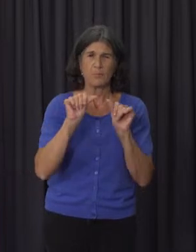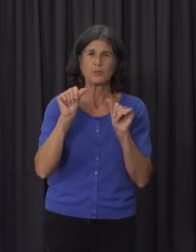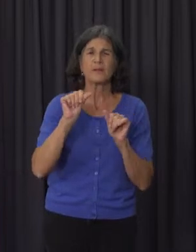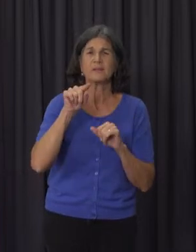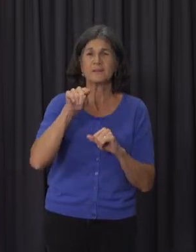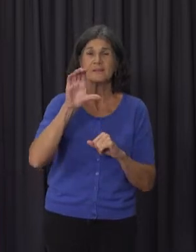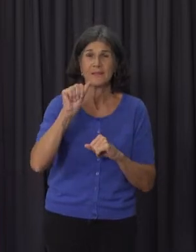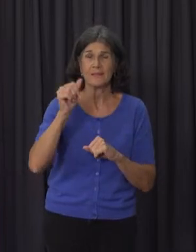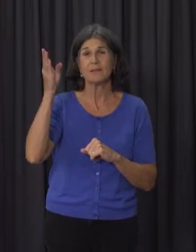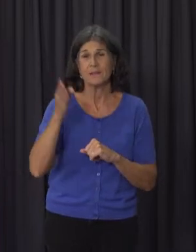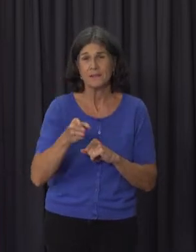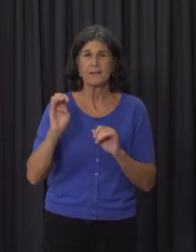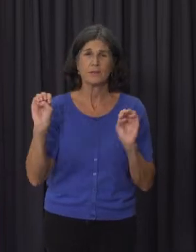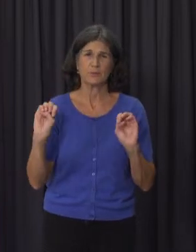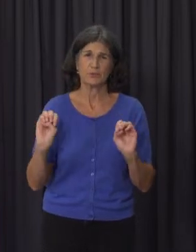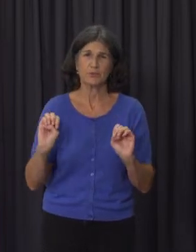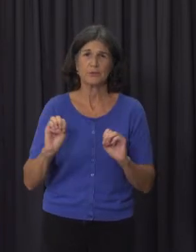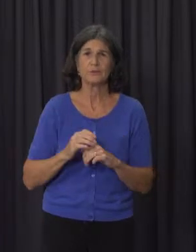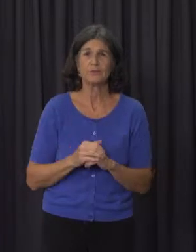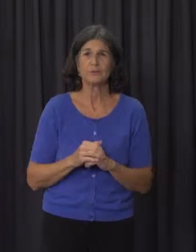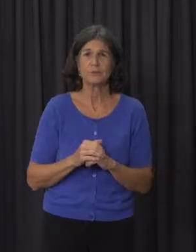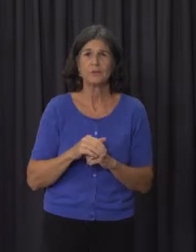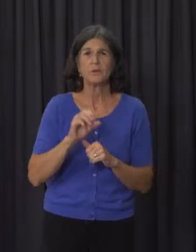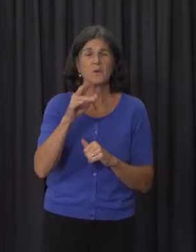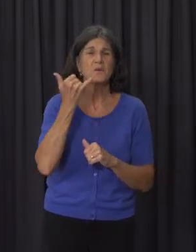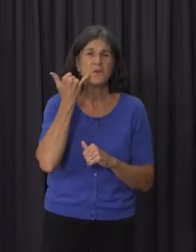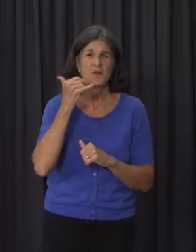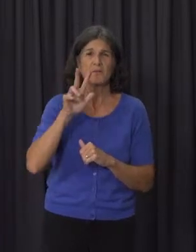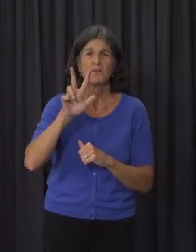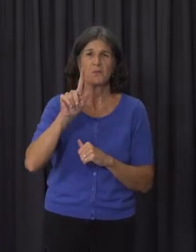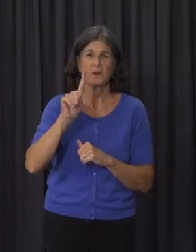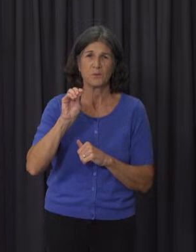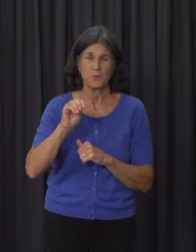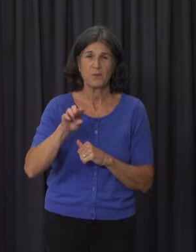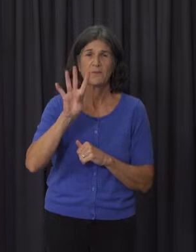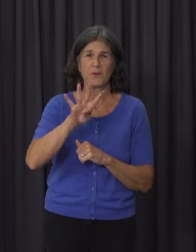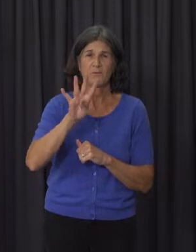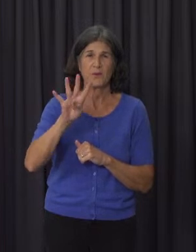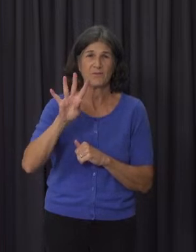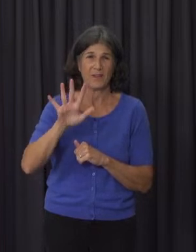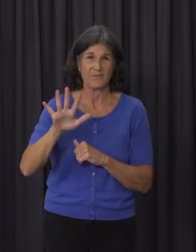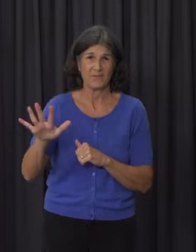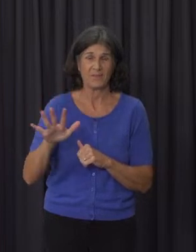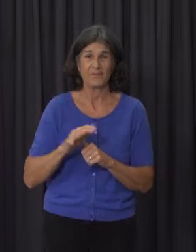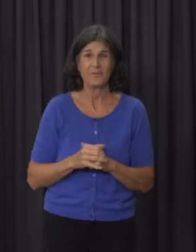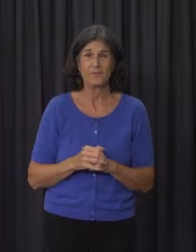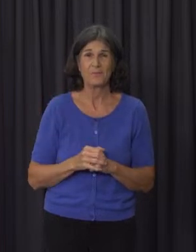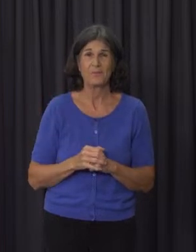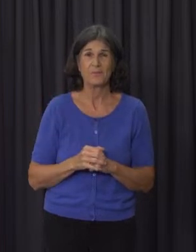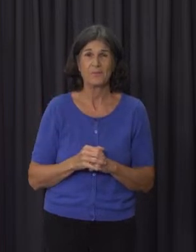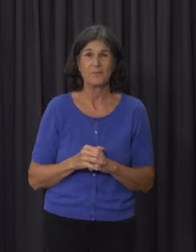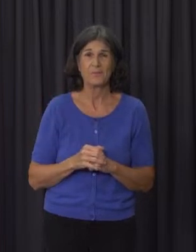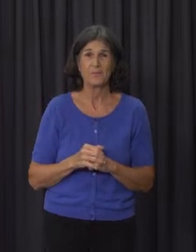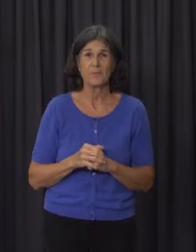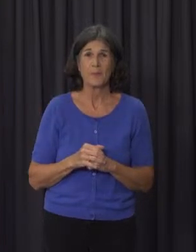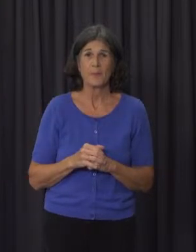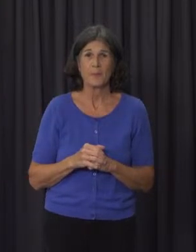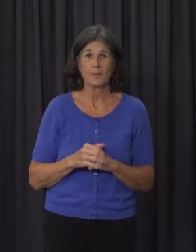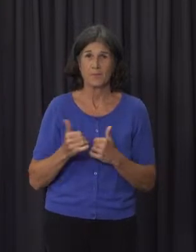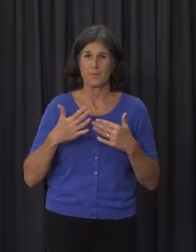310-4455. Alberta Agriculture and Irrigation has been in touch with partner organizations like Livestock and Crop